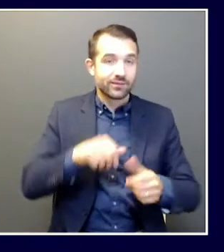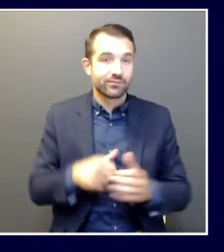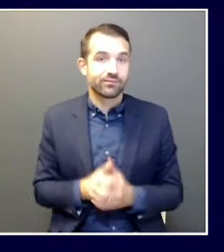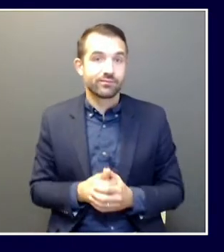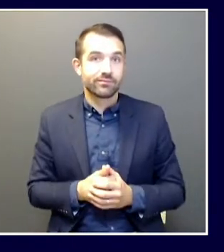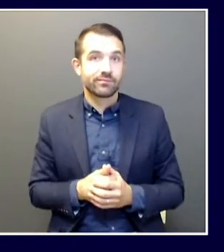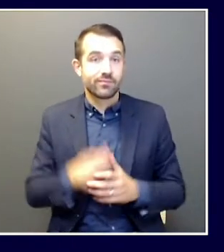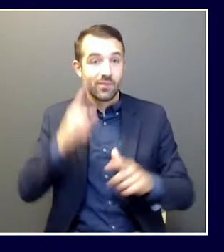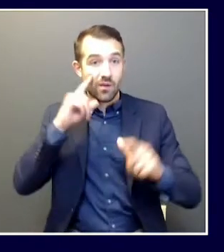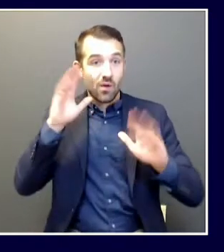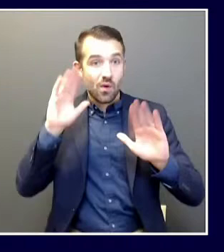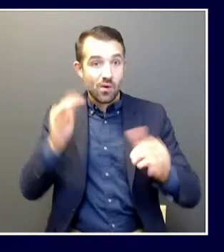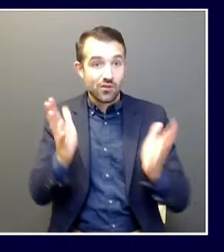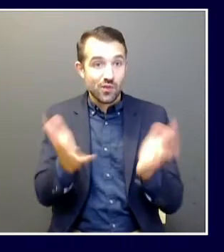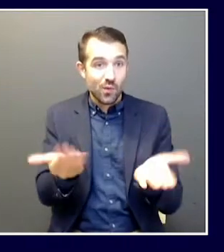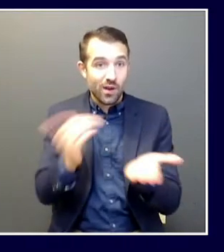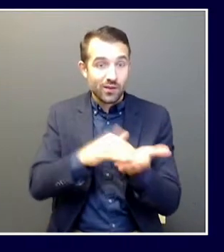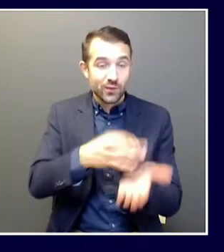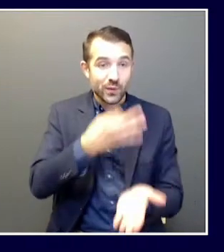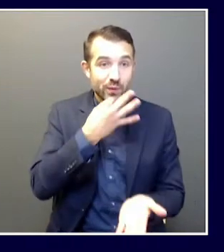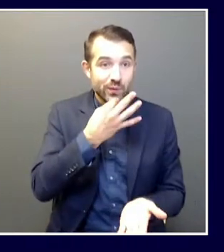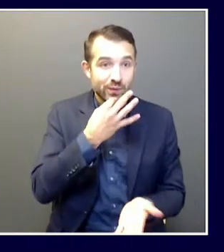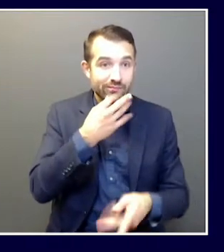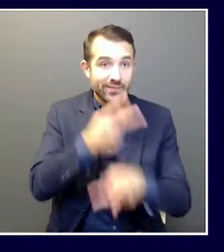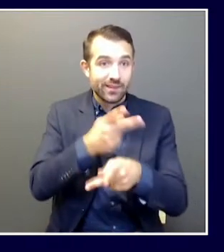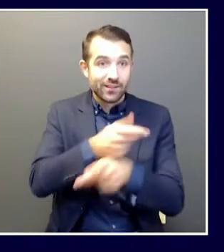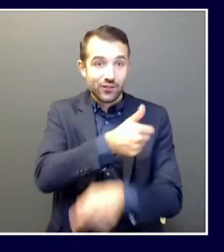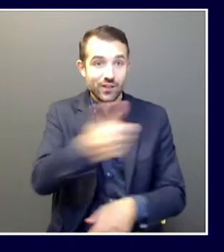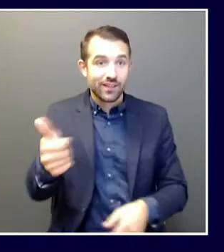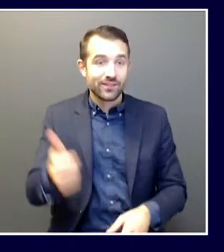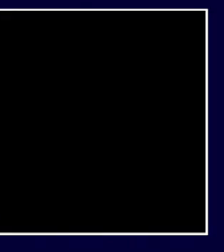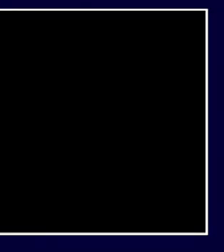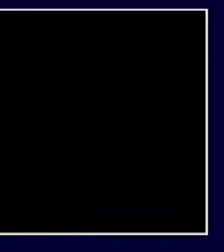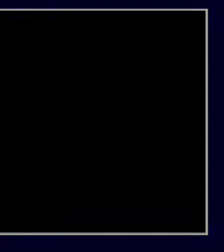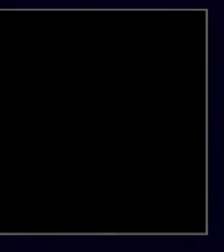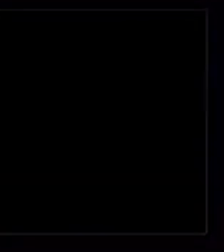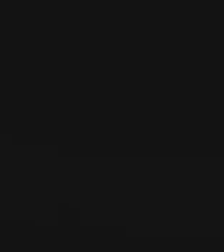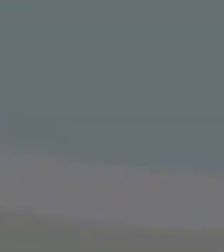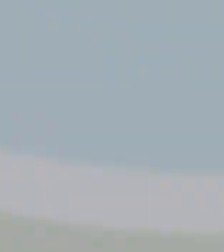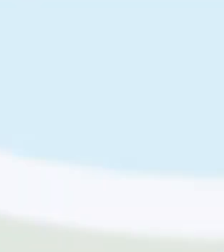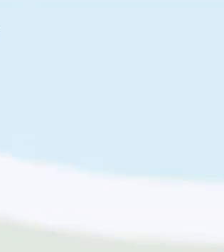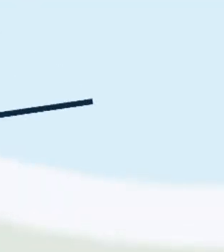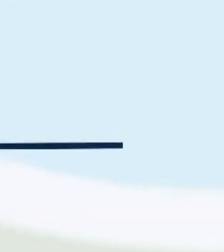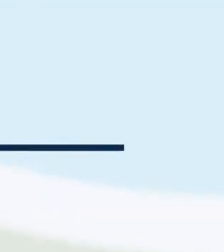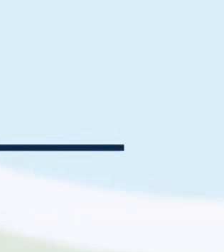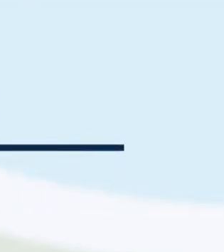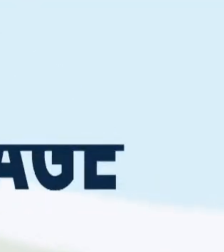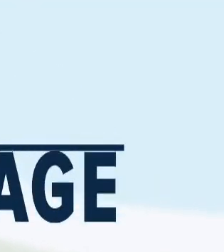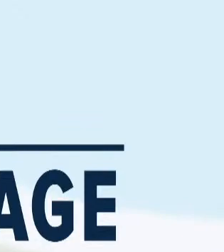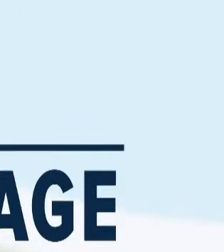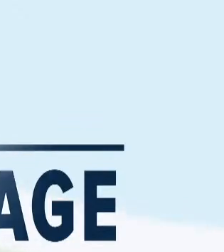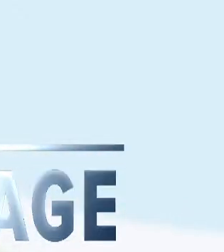able to chat with you again soon. Take care, everyone.